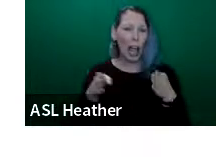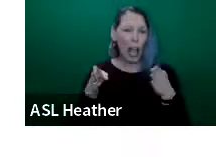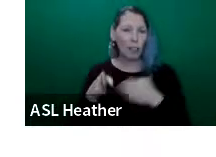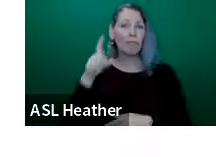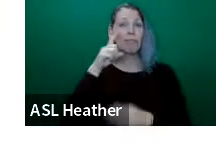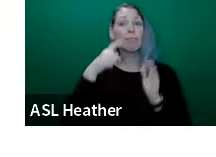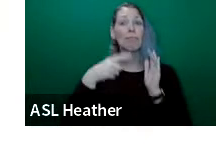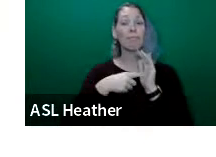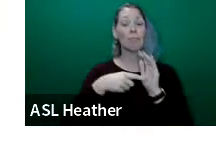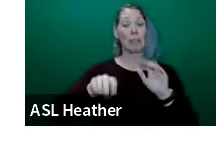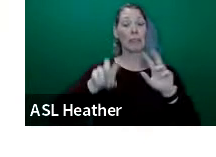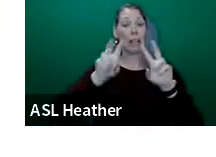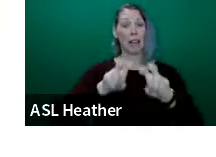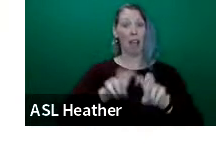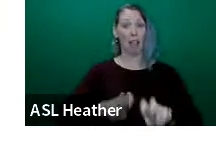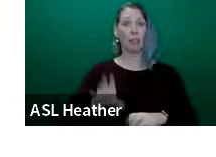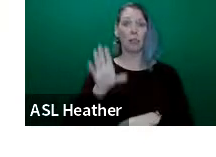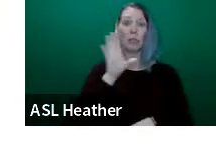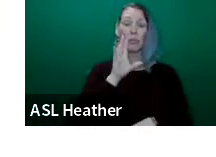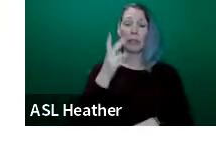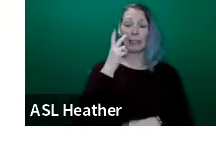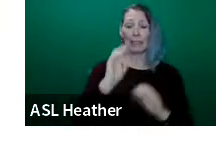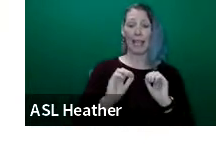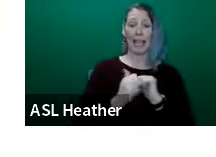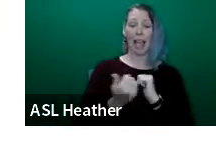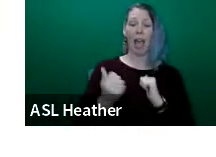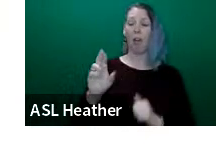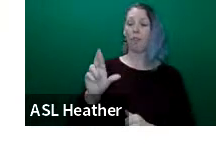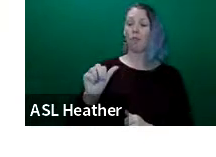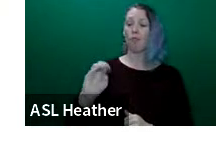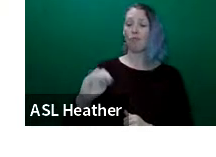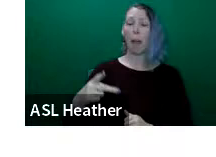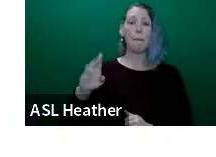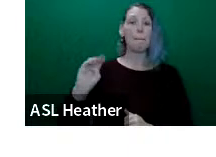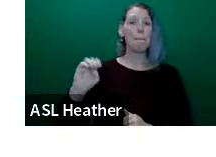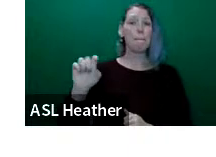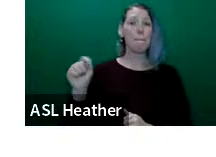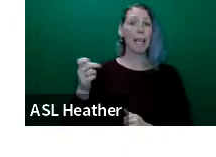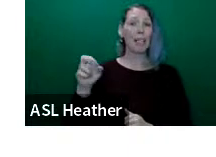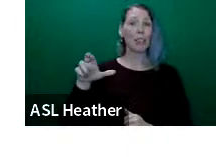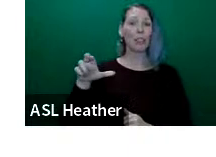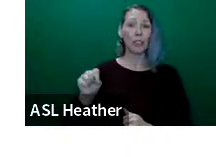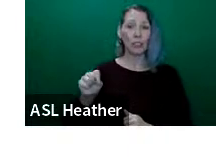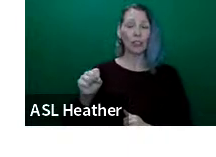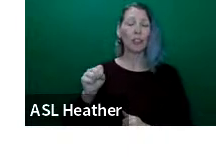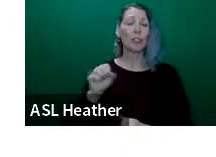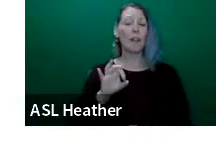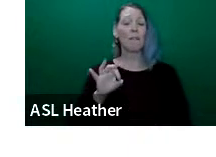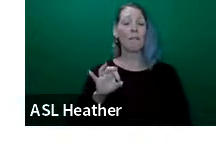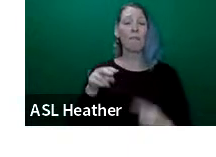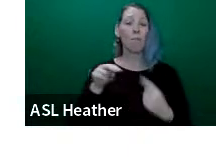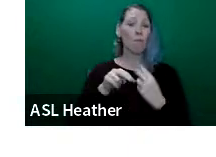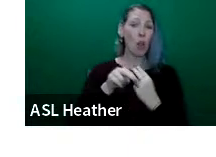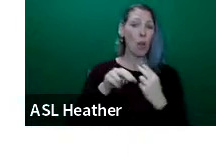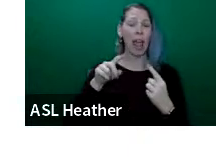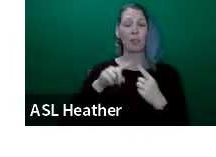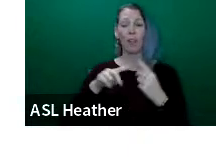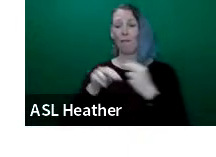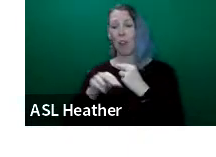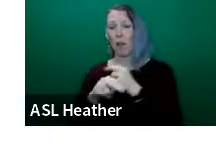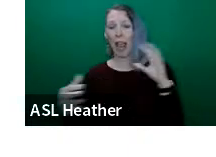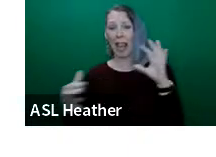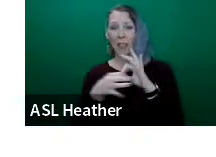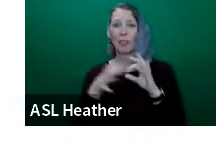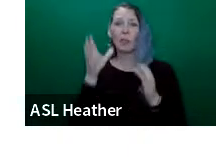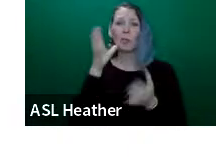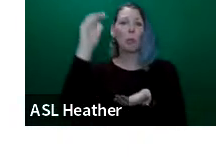doing some of this analysis, we're already starting to look at how ramp meters and specific ramp metering freeway to freeway connections, how those can help kind of with reducing